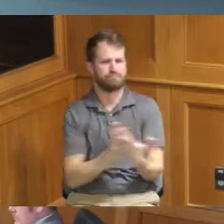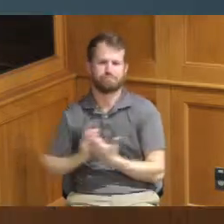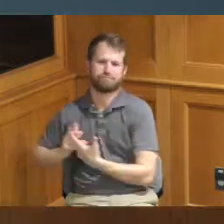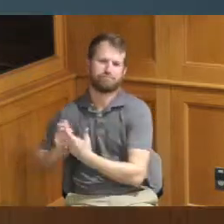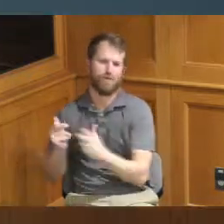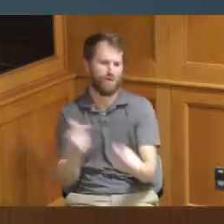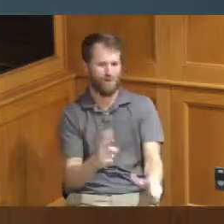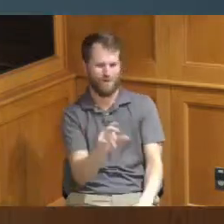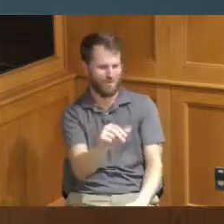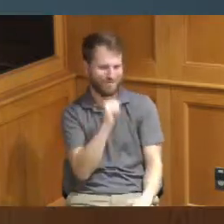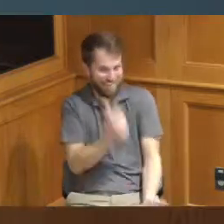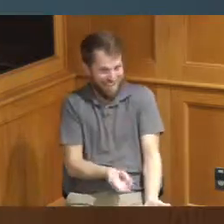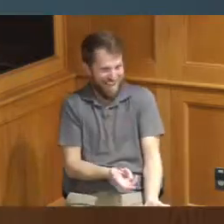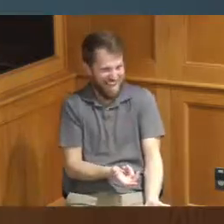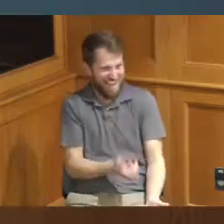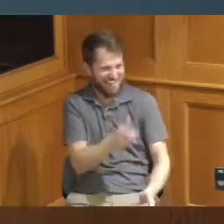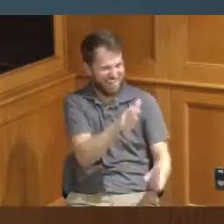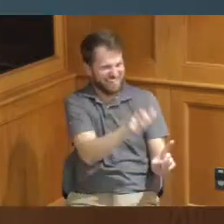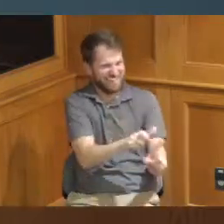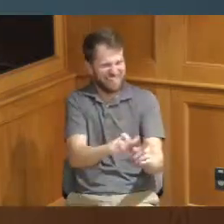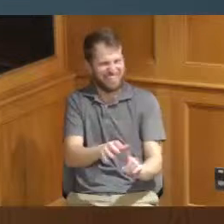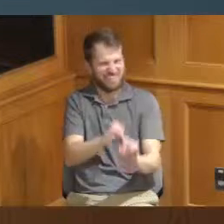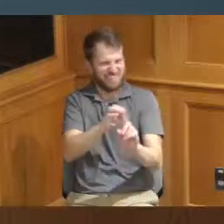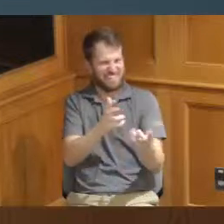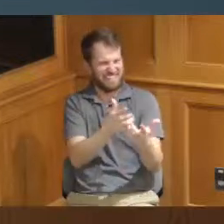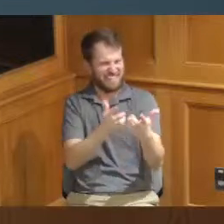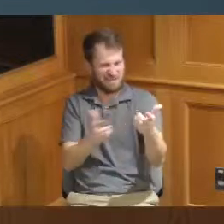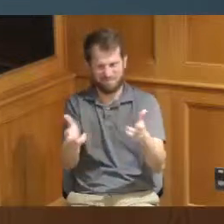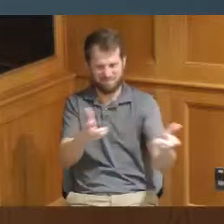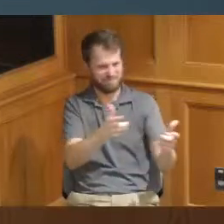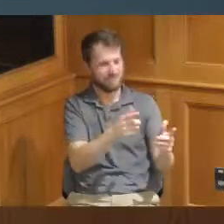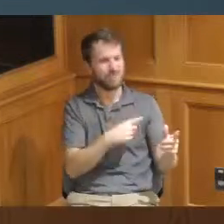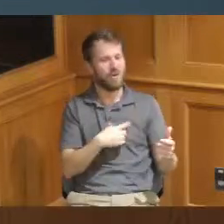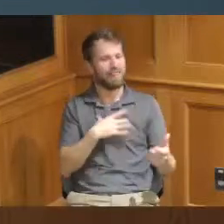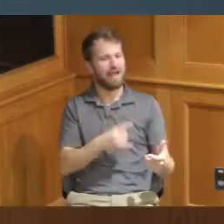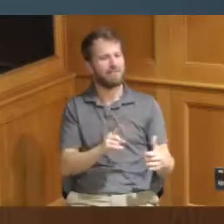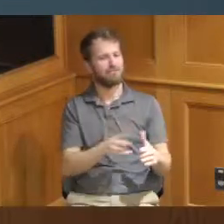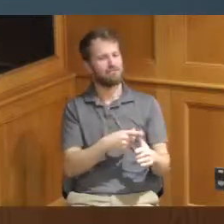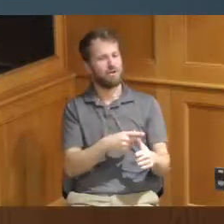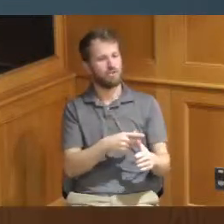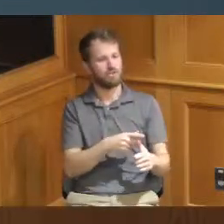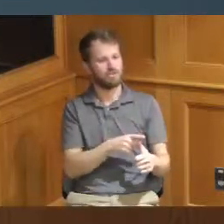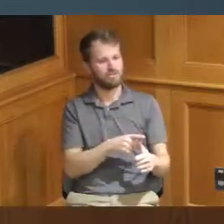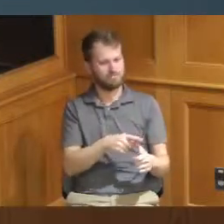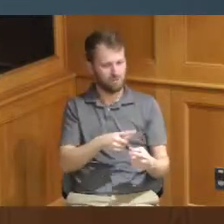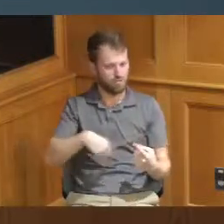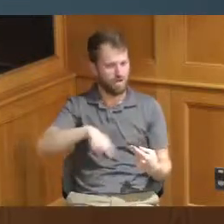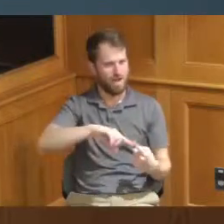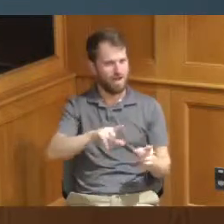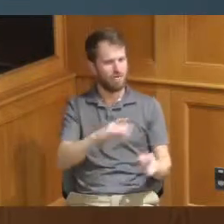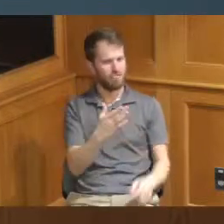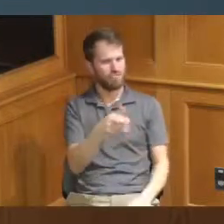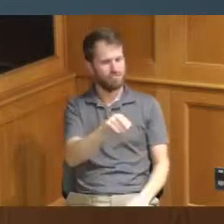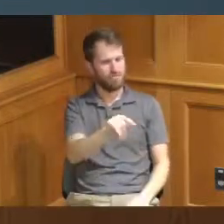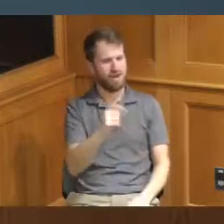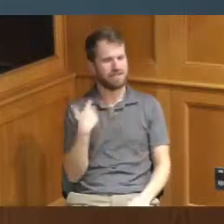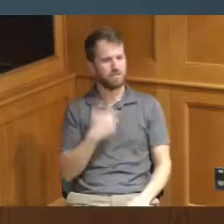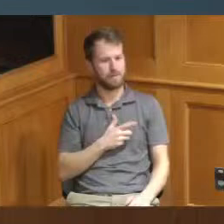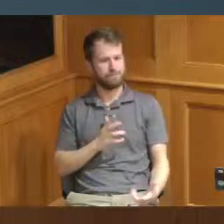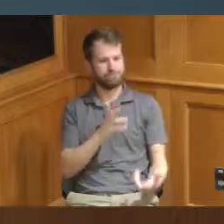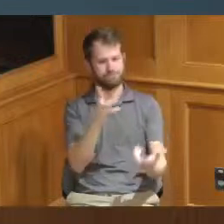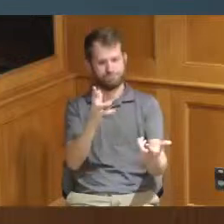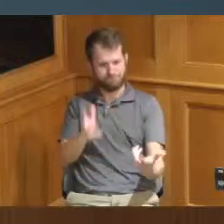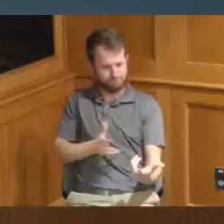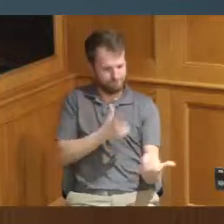what I'm really liking about this first round of grants that we're doing like this, it seems like we're touching people where they are